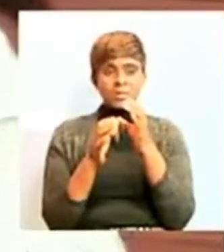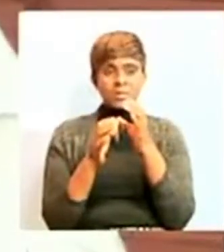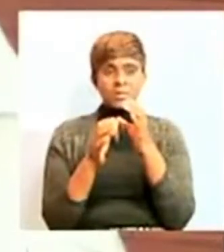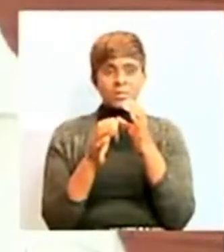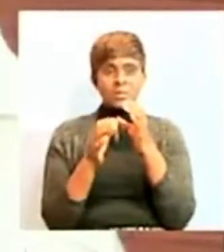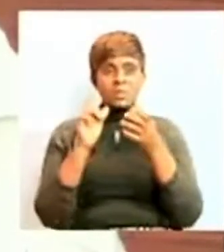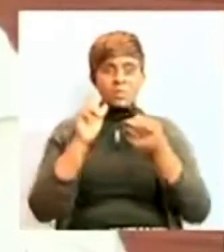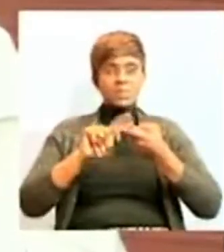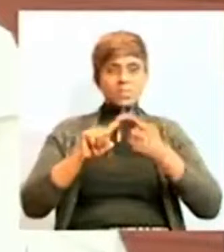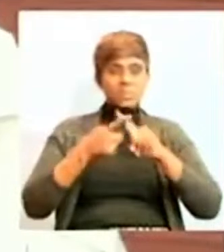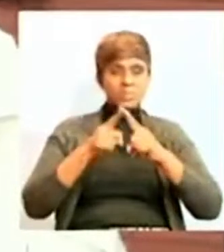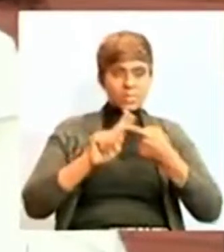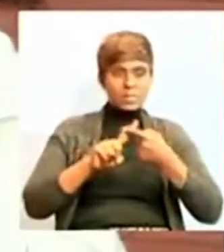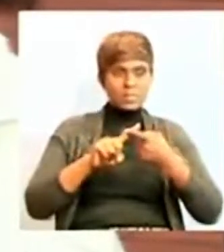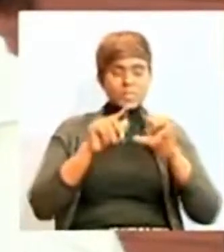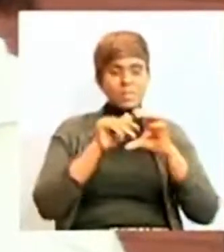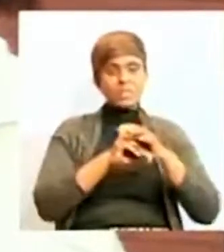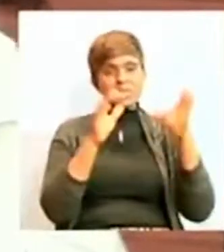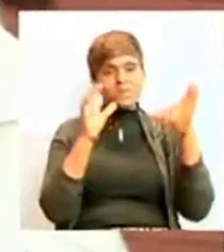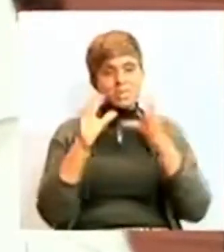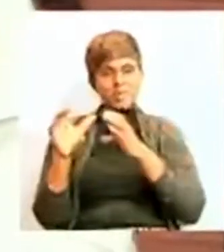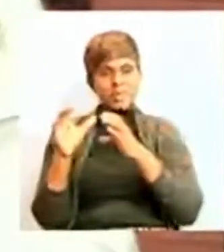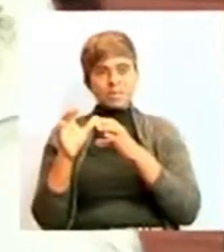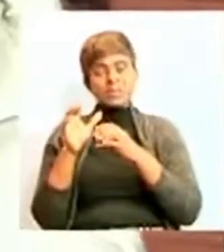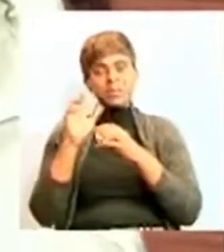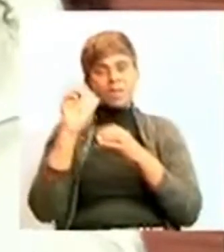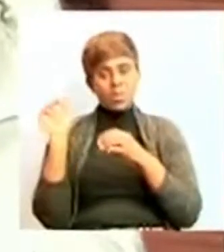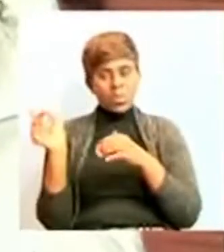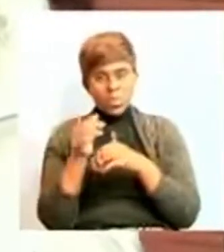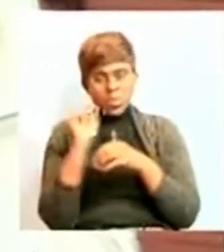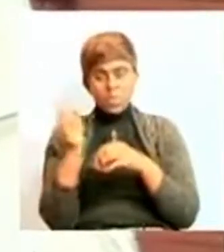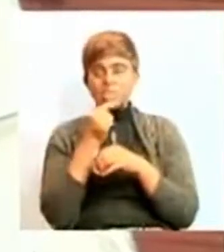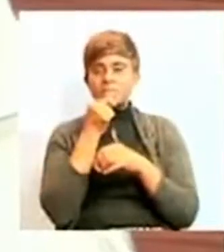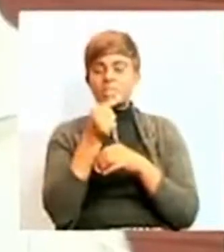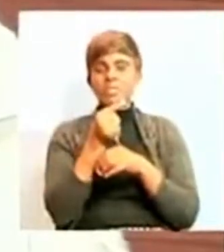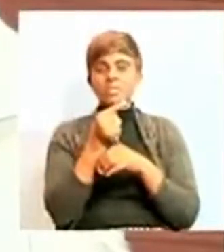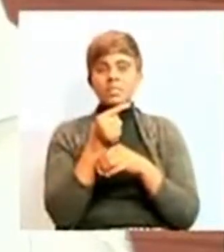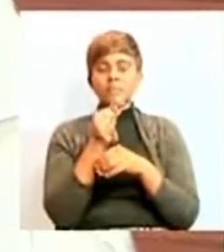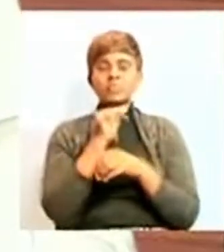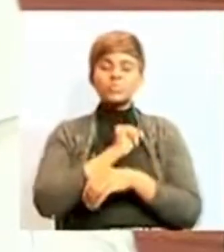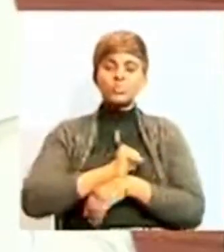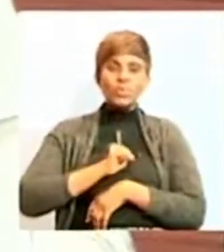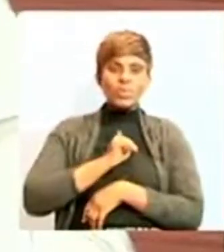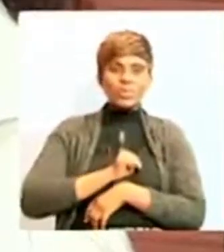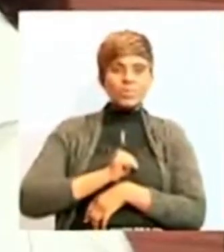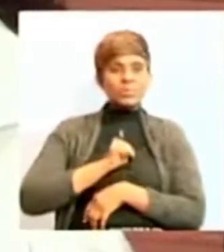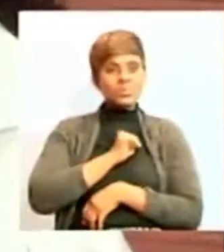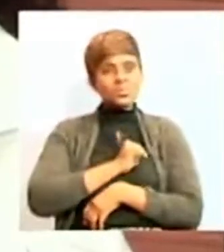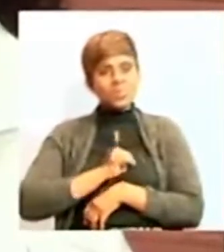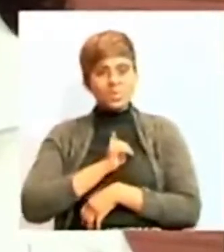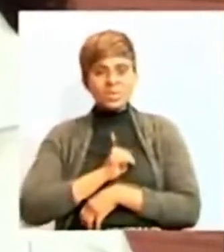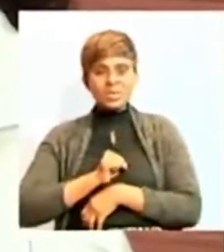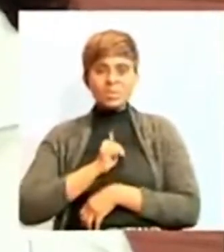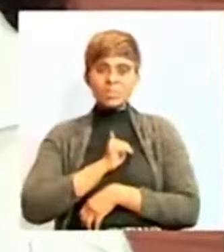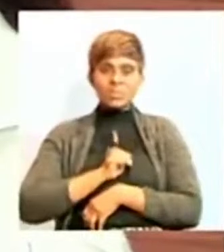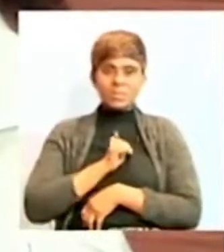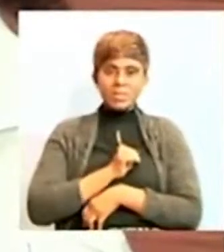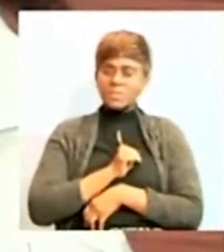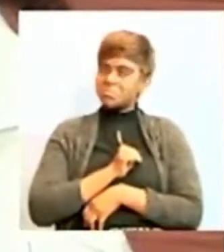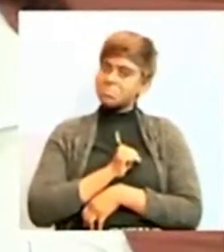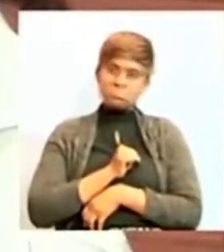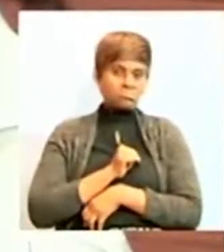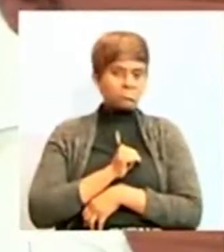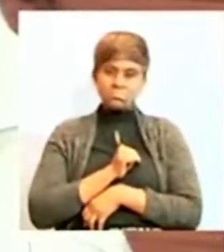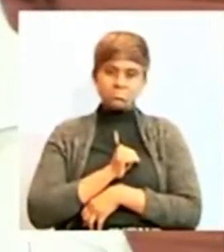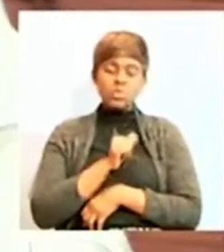our colleagues in the council will always say, we apologize, we apologize. I think this is